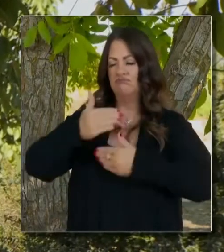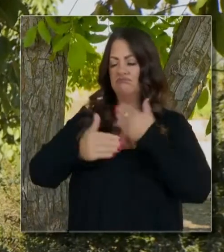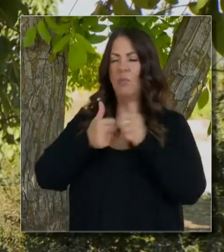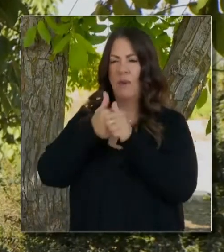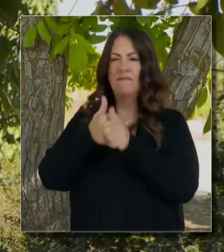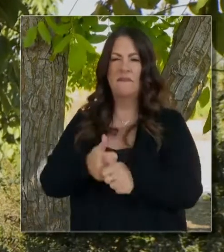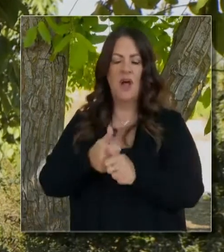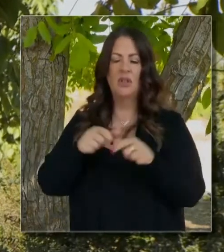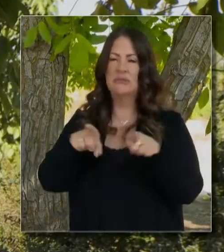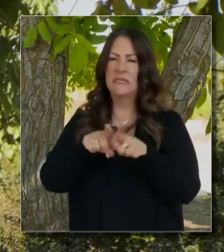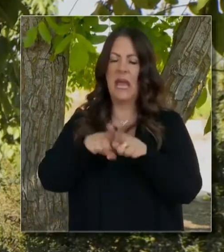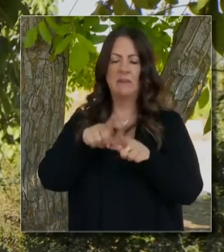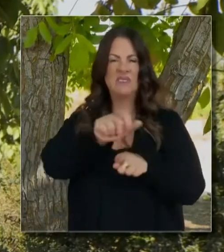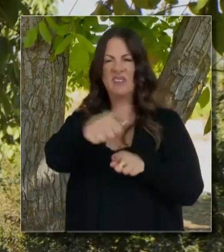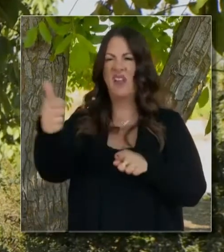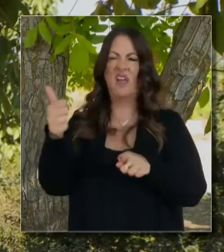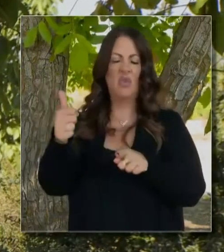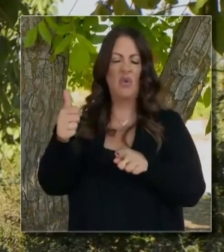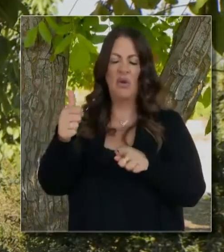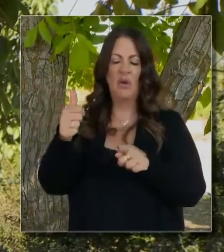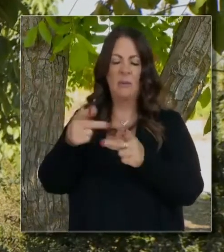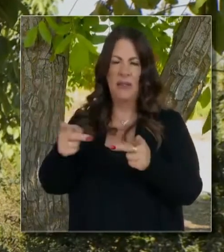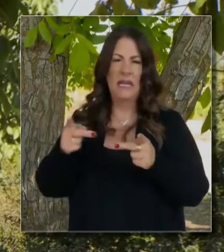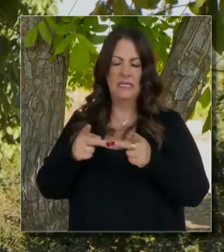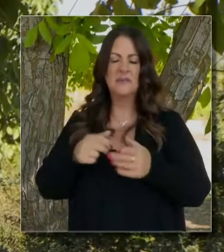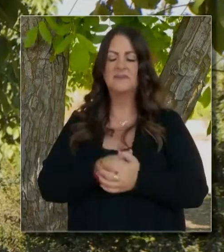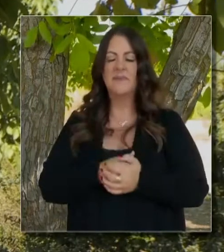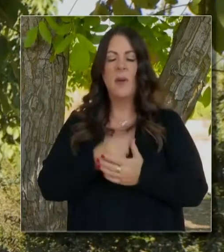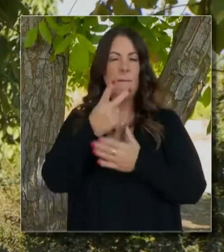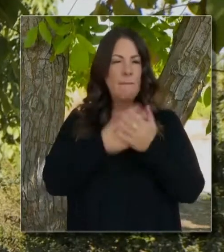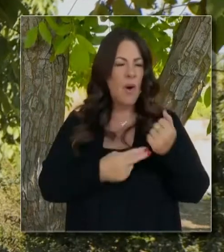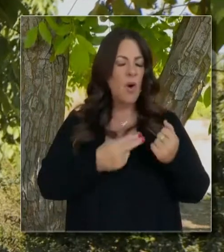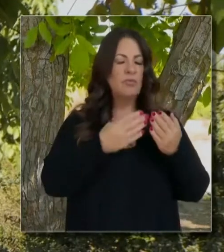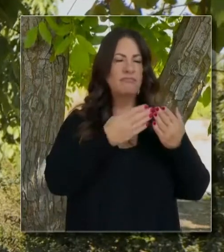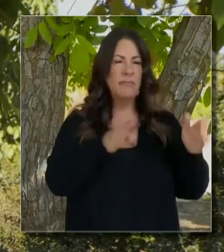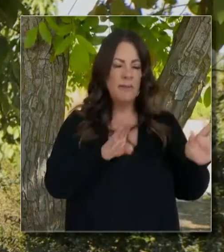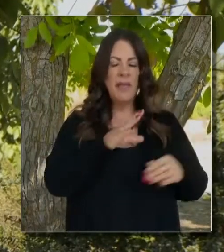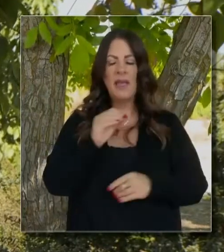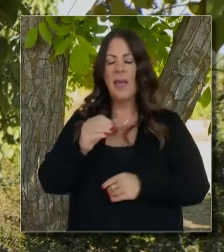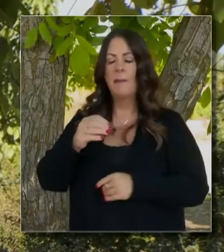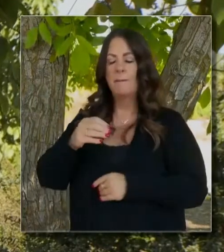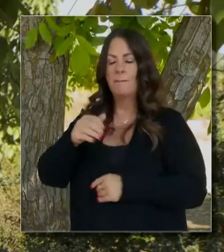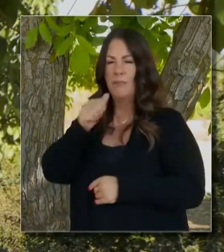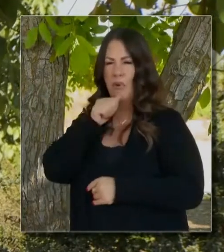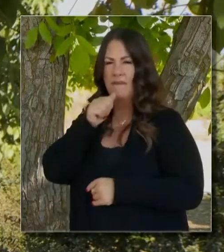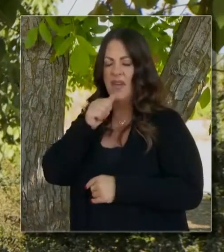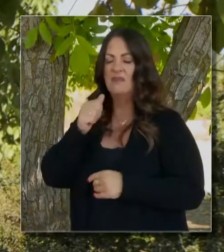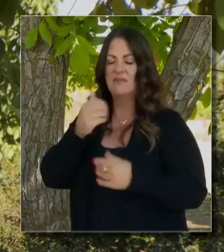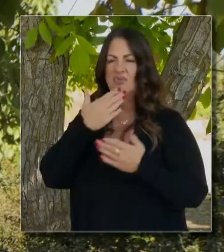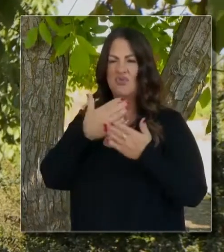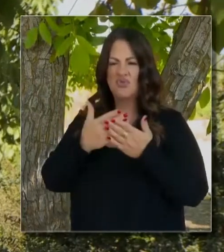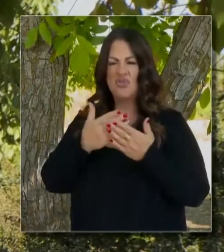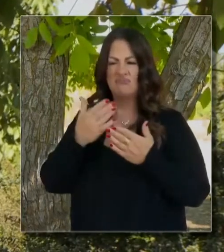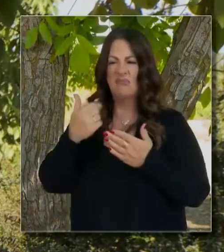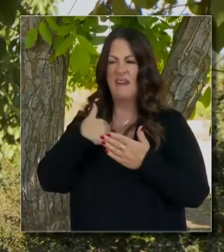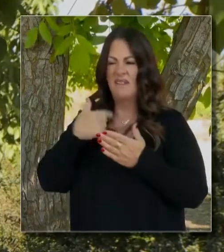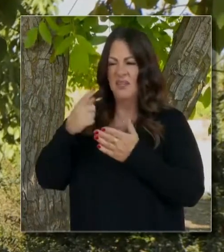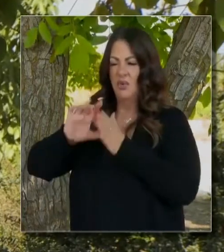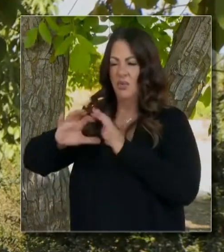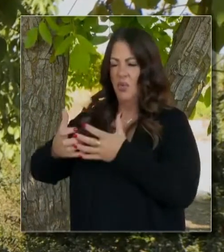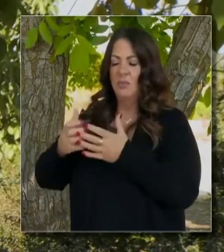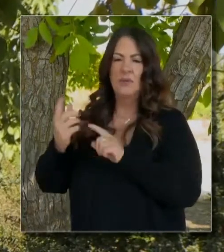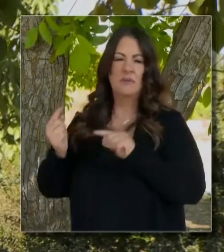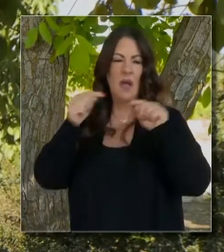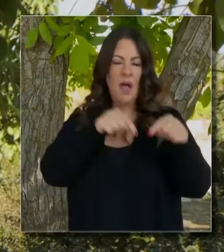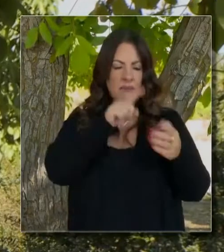should be advanced across the spectrum, private, not just public sector, health-led contact tracing methodology of